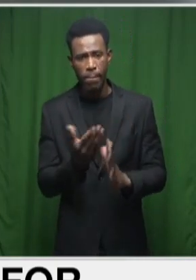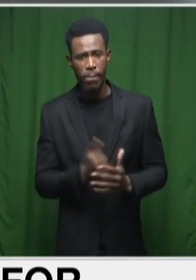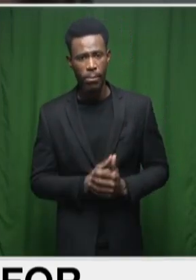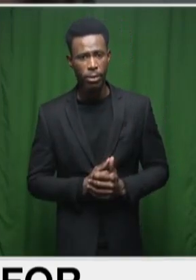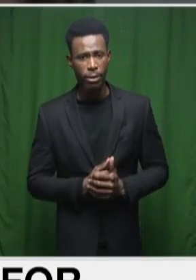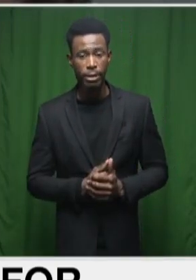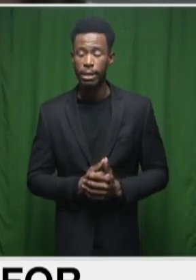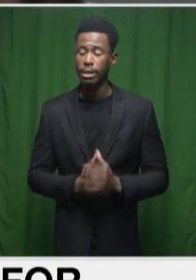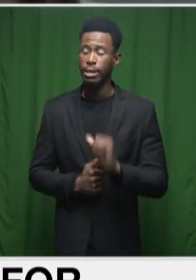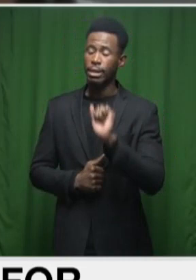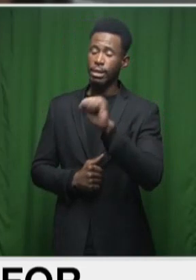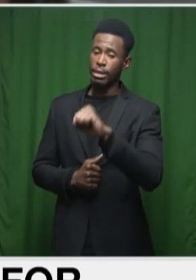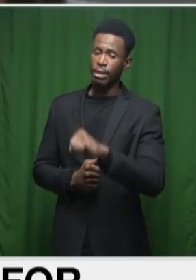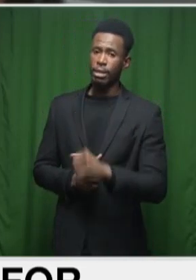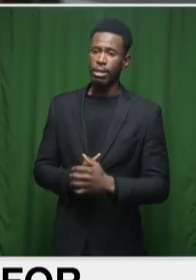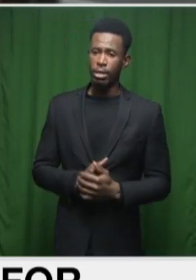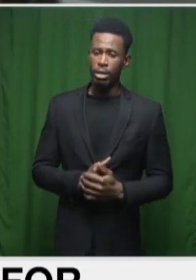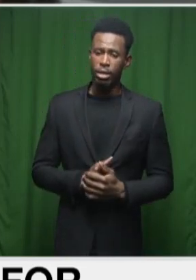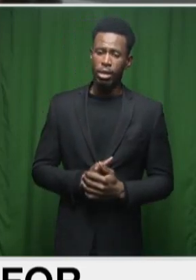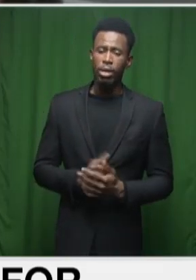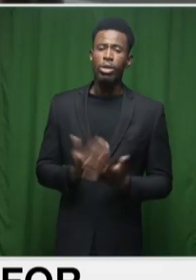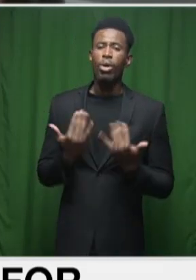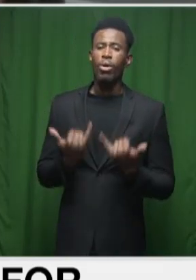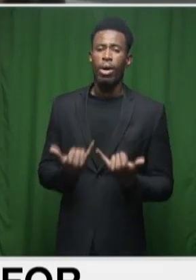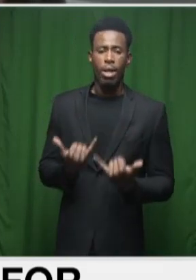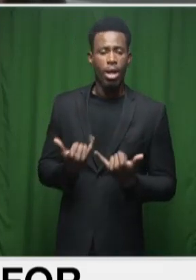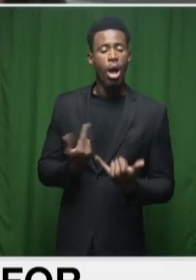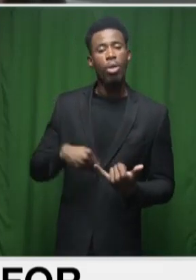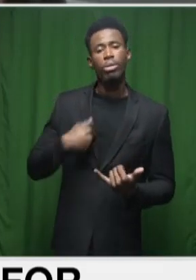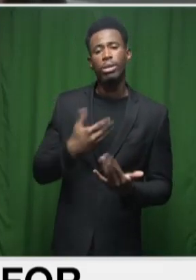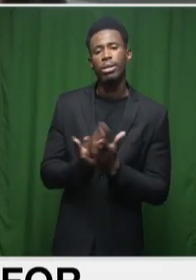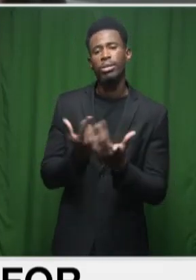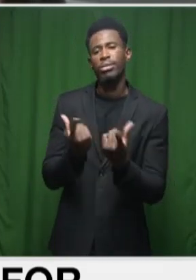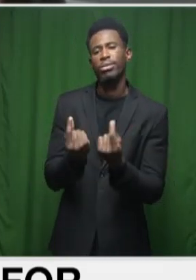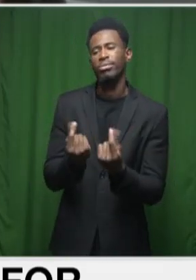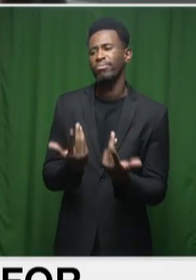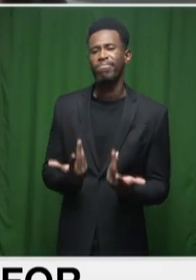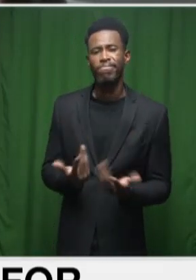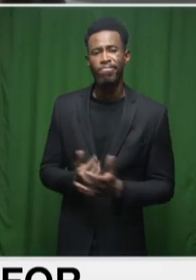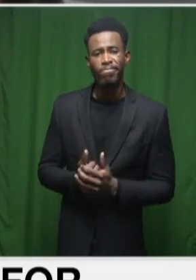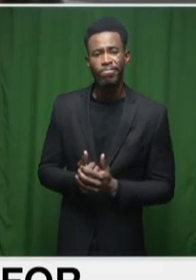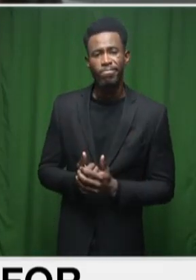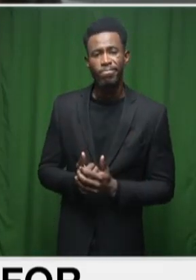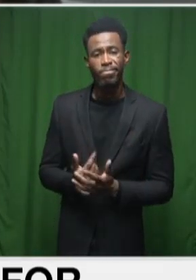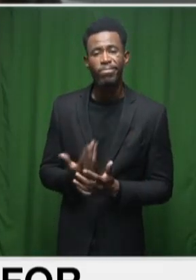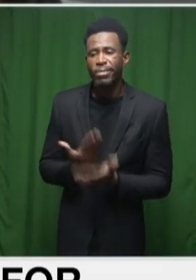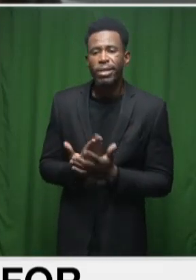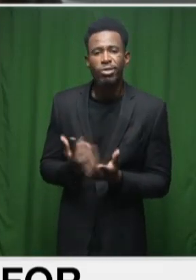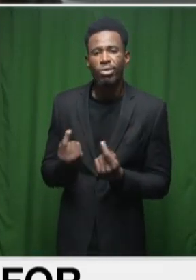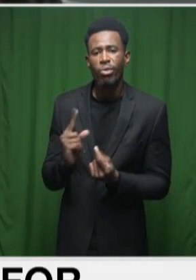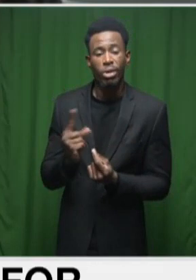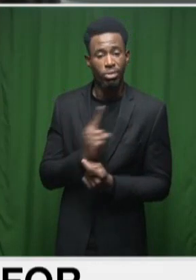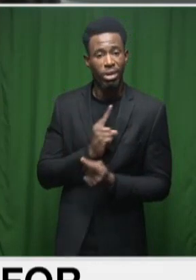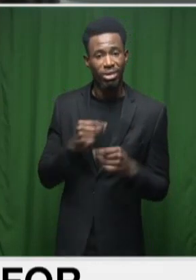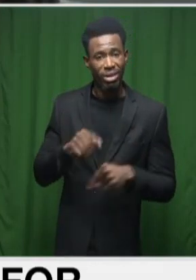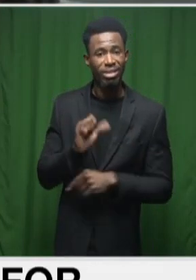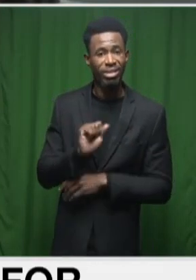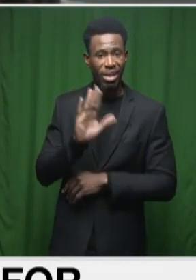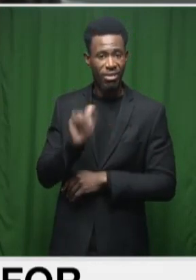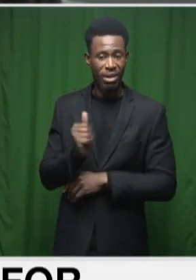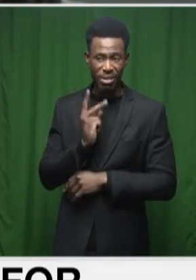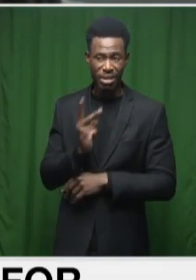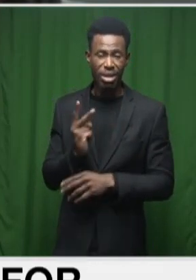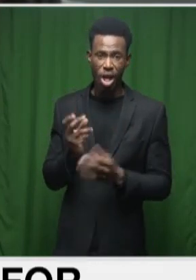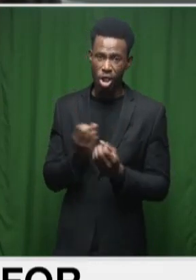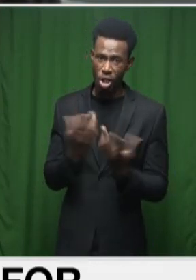So let's talk about what we can do in the meantime, especially, South Africa, where, because we see that there is a massive push at the